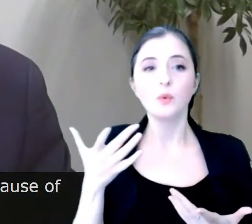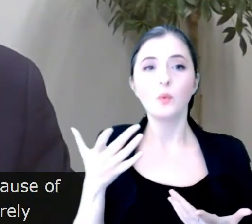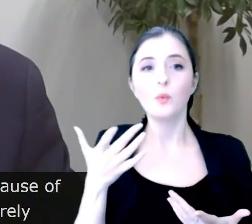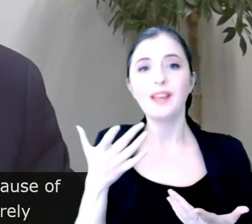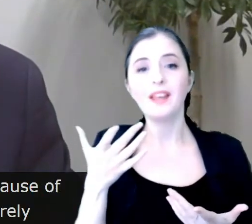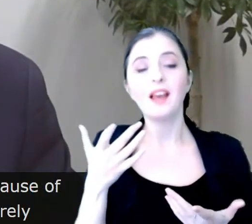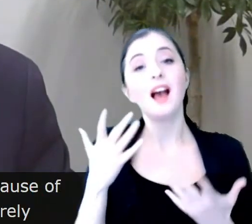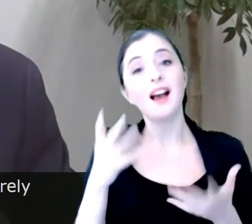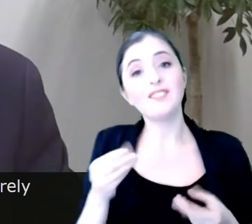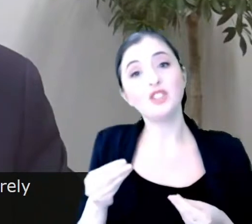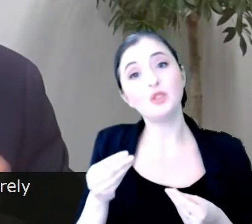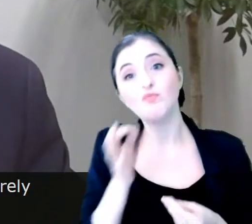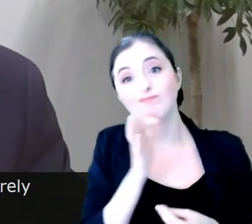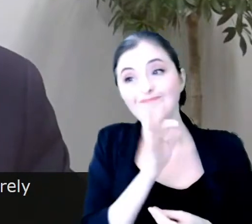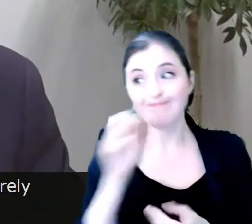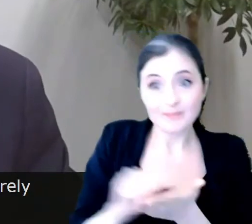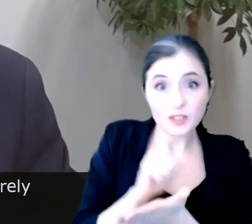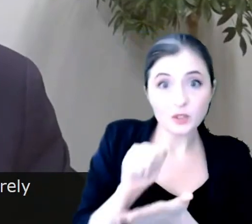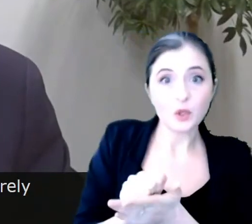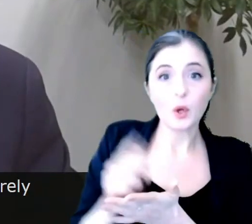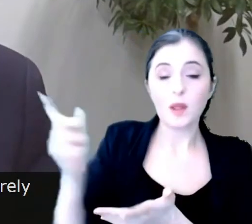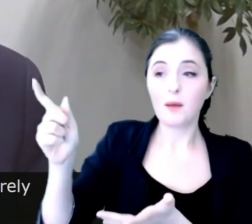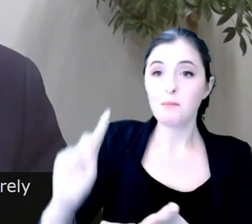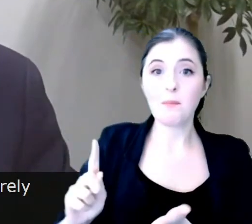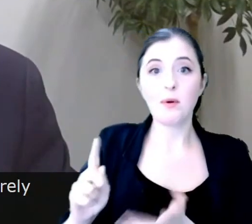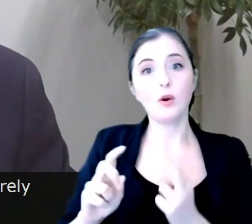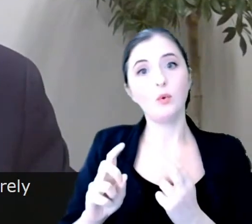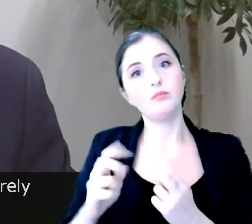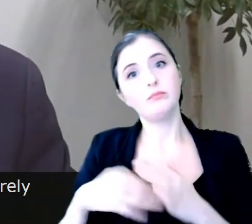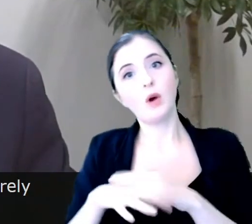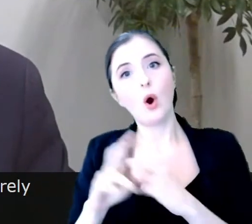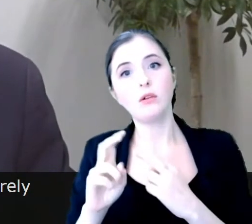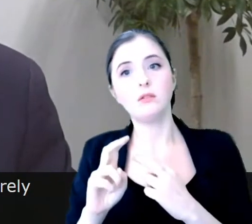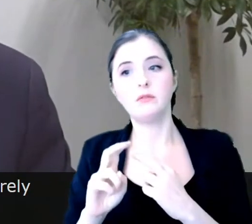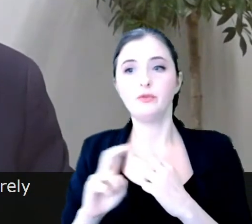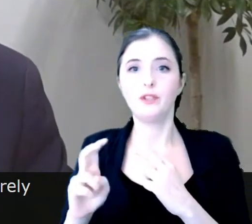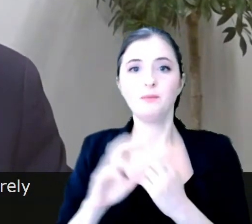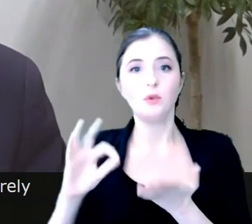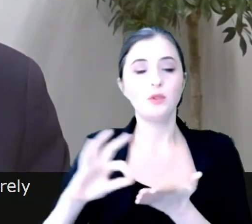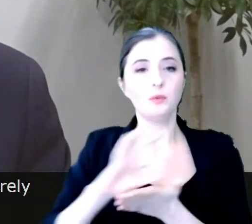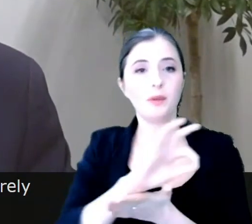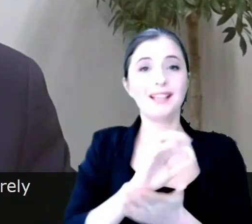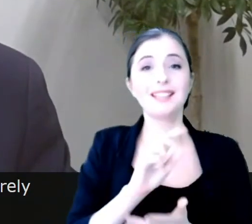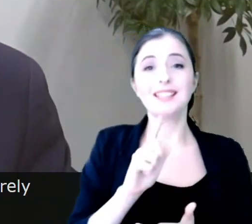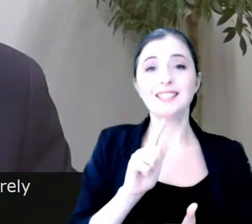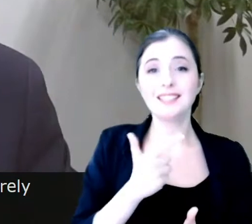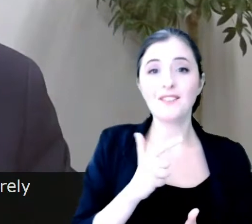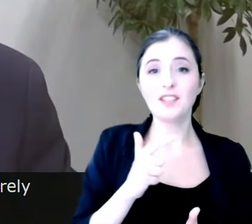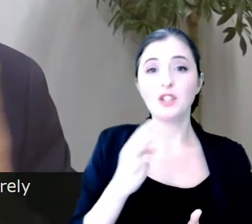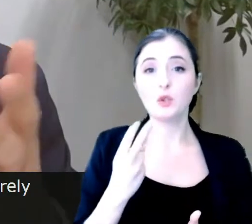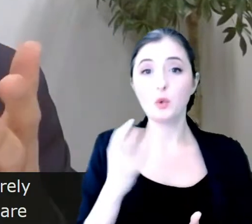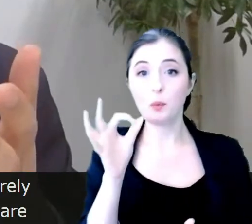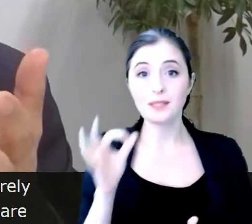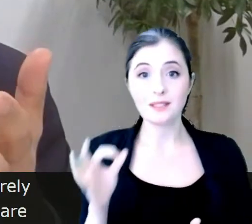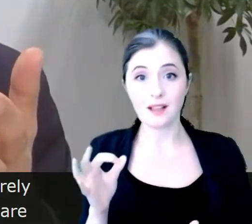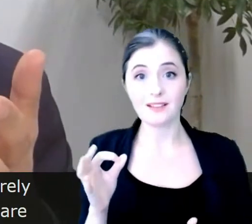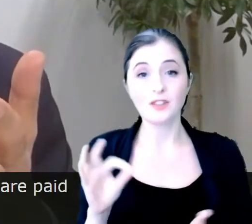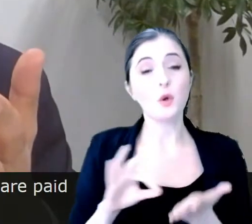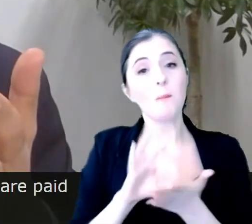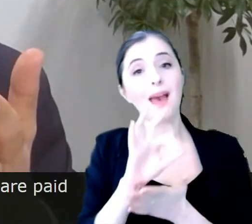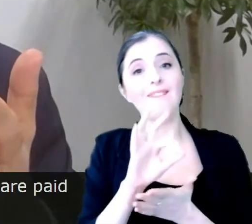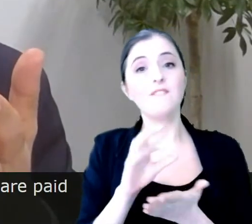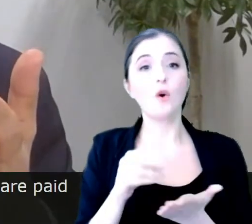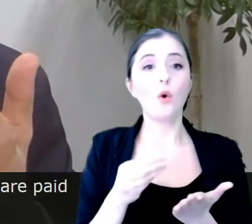pay for our services. 72% of our services are paid for by fares. The remainder, up to 86%, by